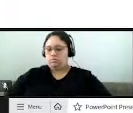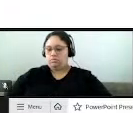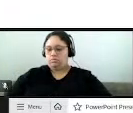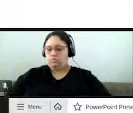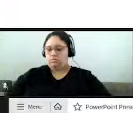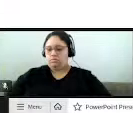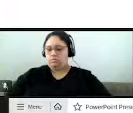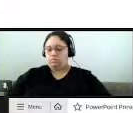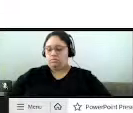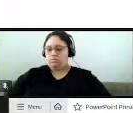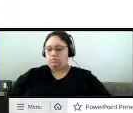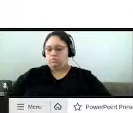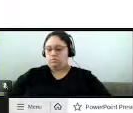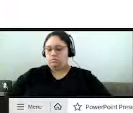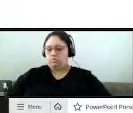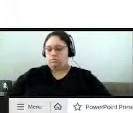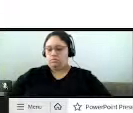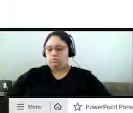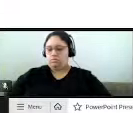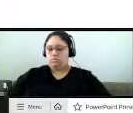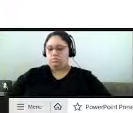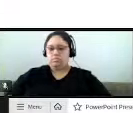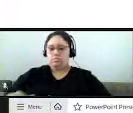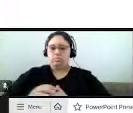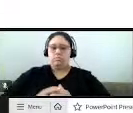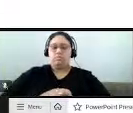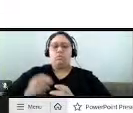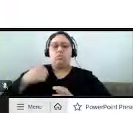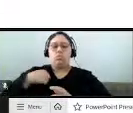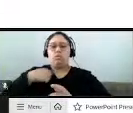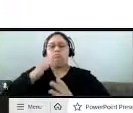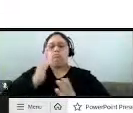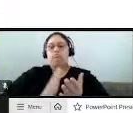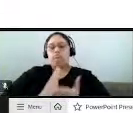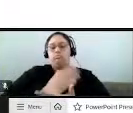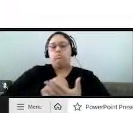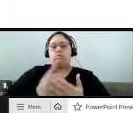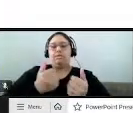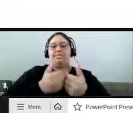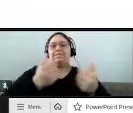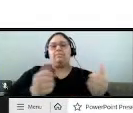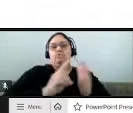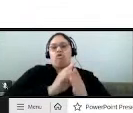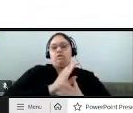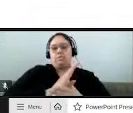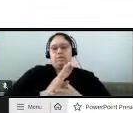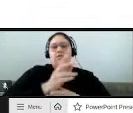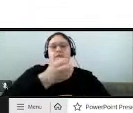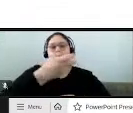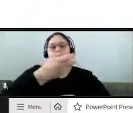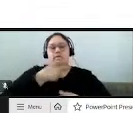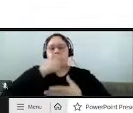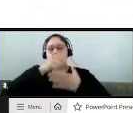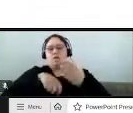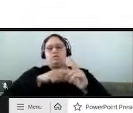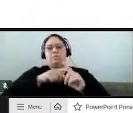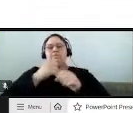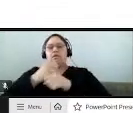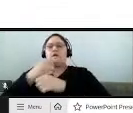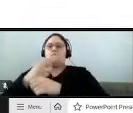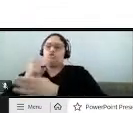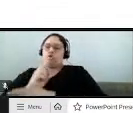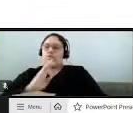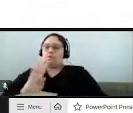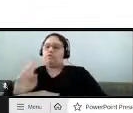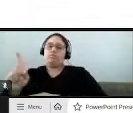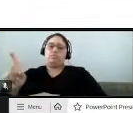and we procured the stakeholder database separately. That reduced the cost, but the stakeholder database was